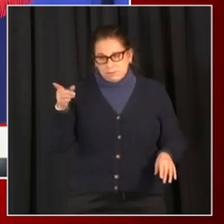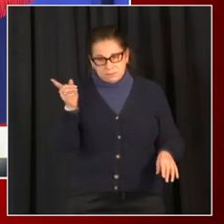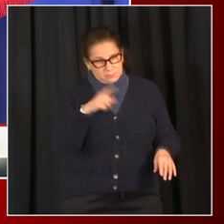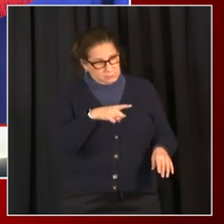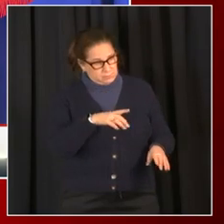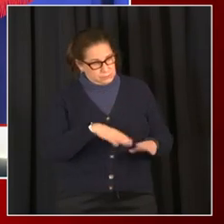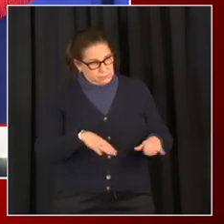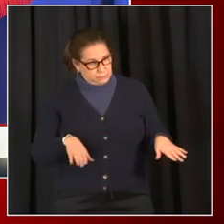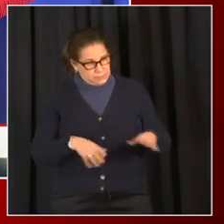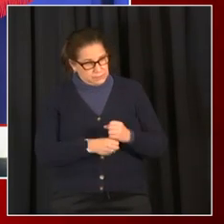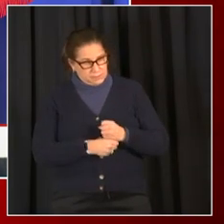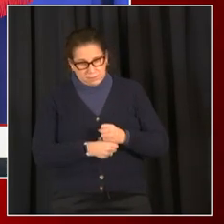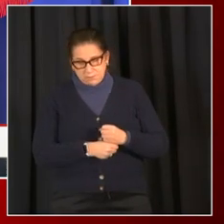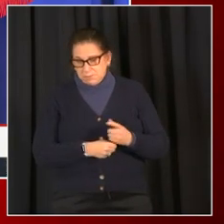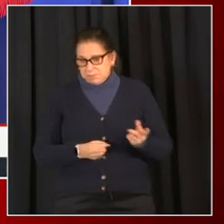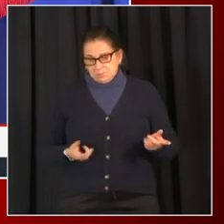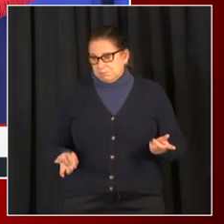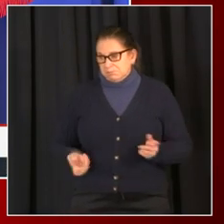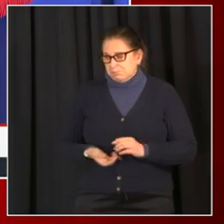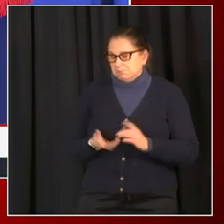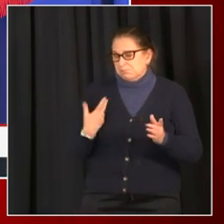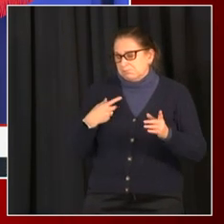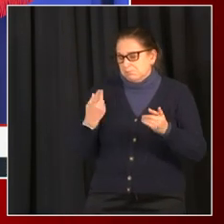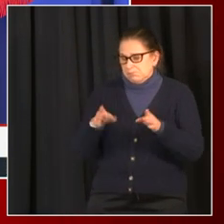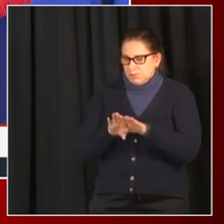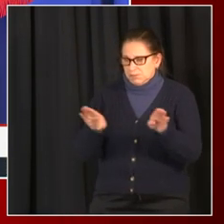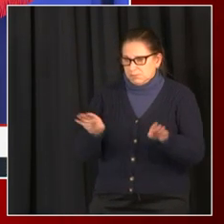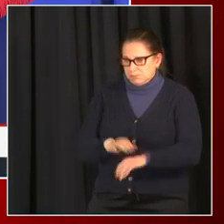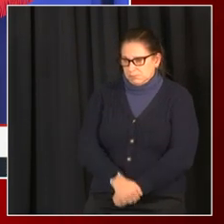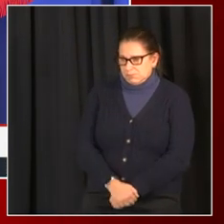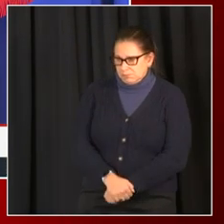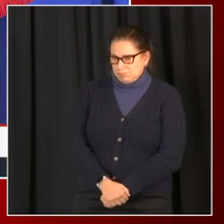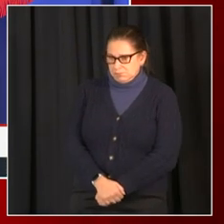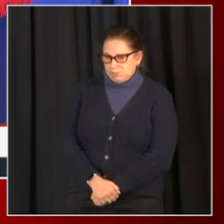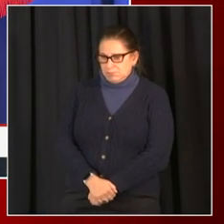within schools? I do not. Thank you.